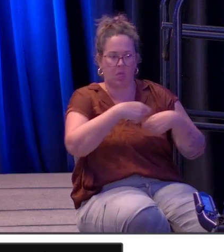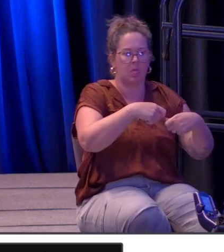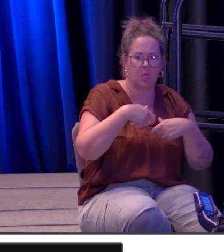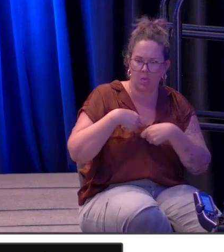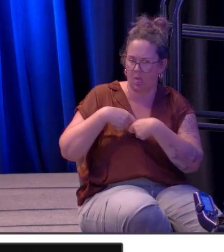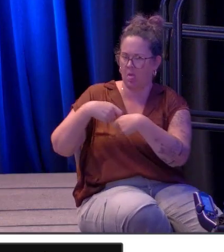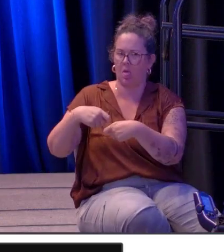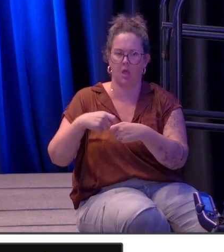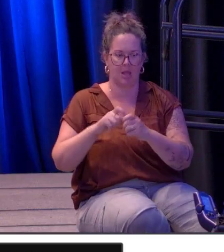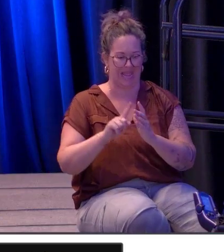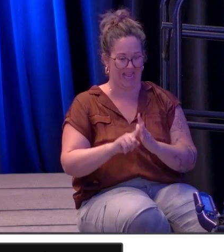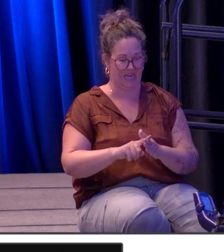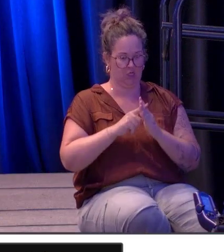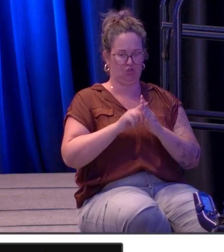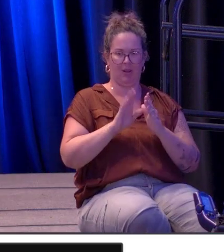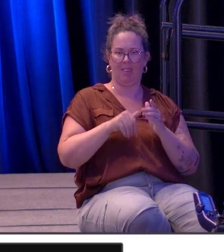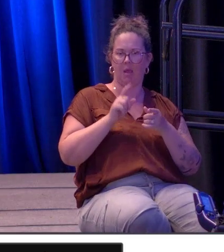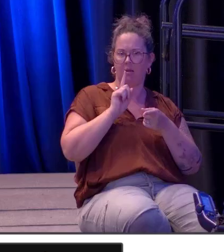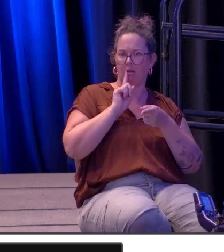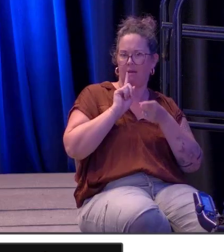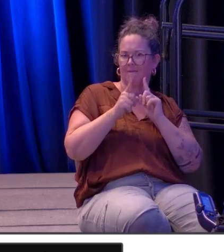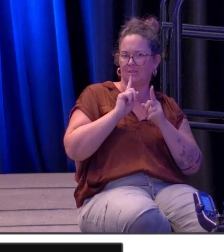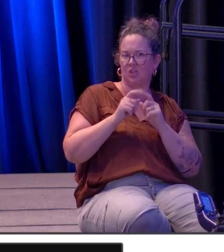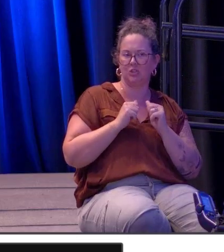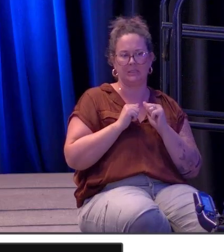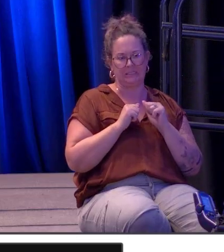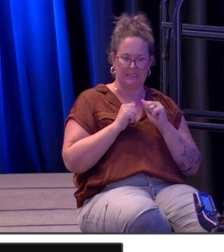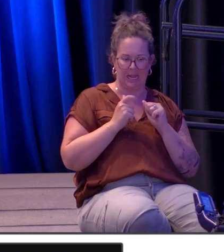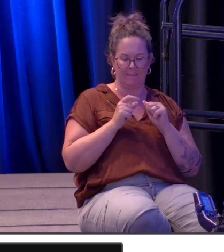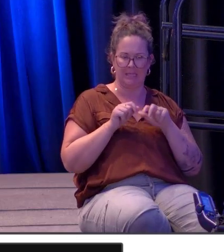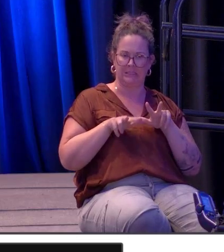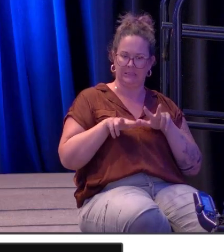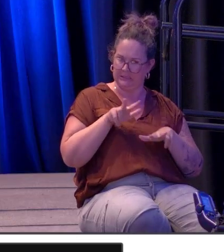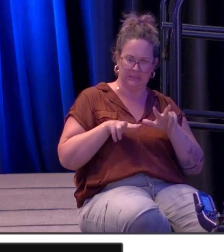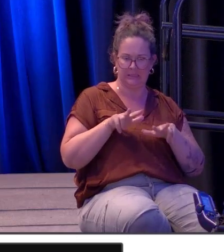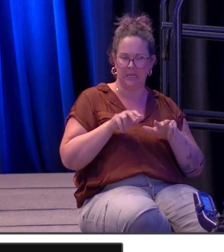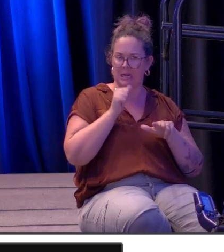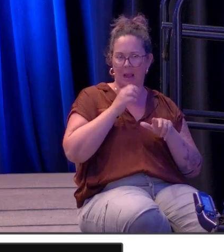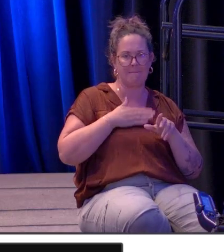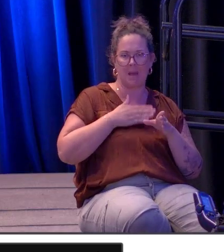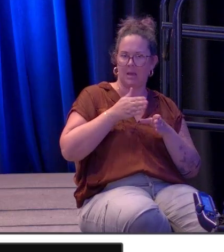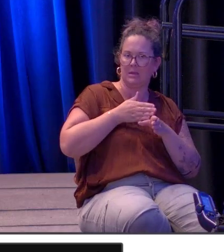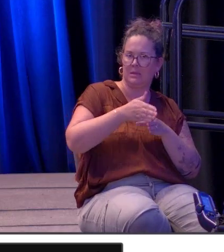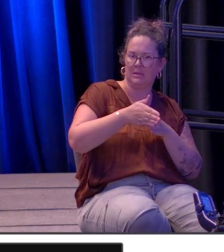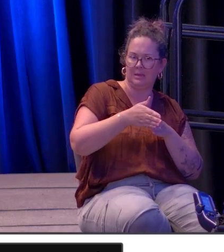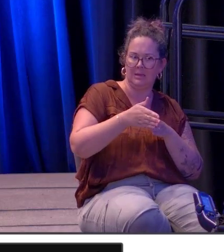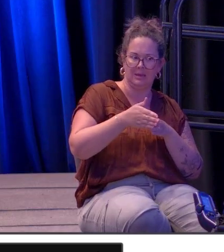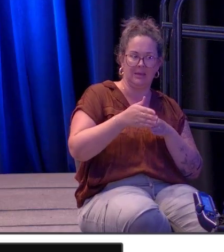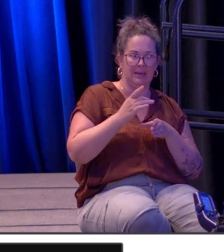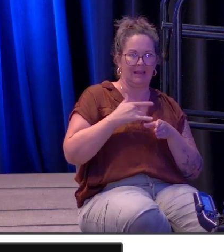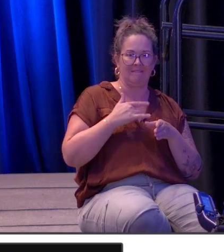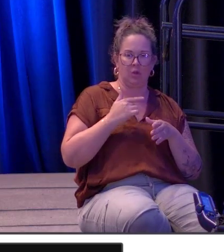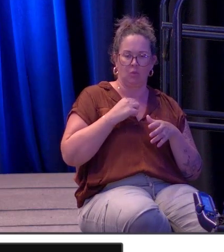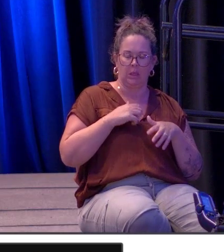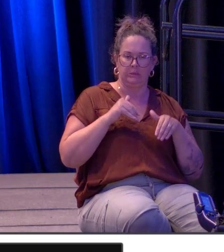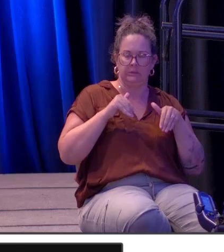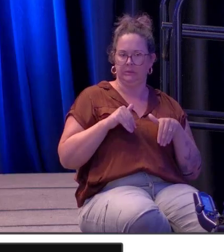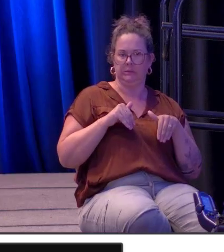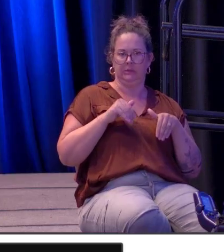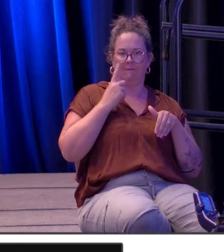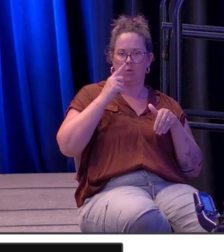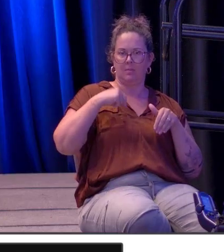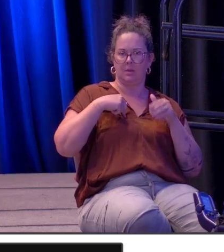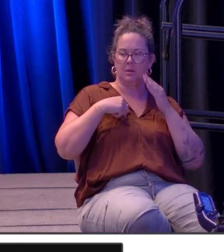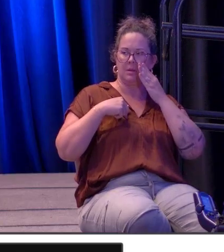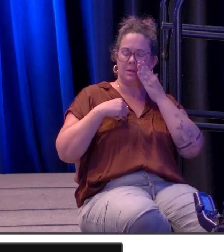conversation sometimes is not, always what a lot of us thrive in, and it can be really crippling for us. So I think that thinking